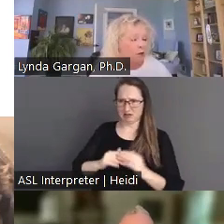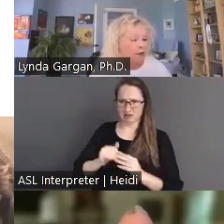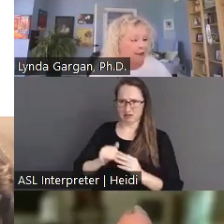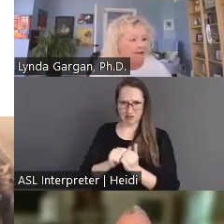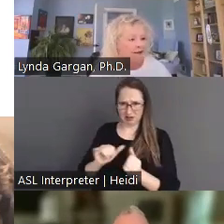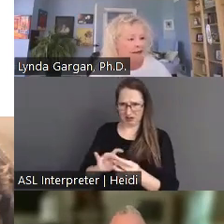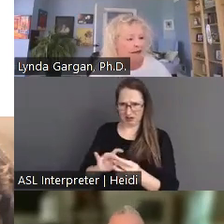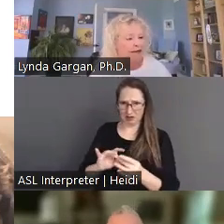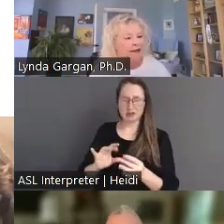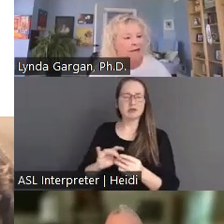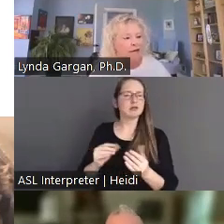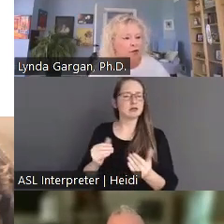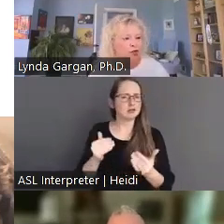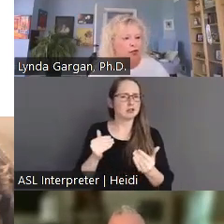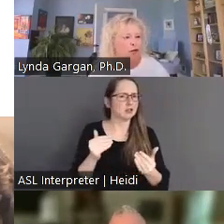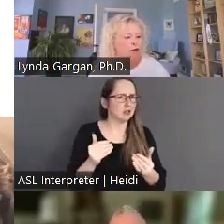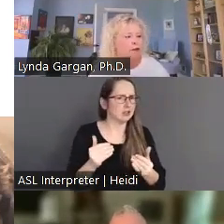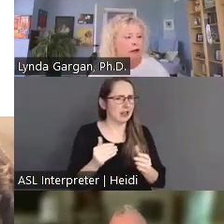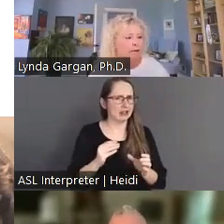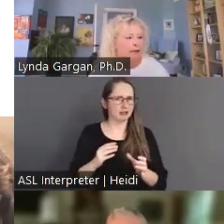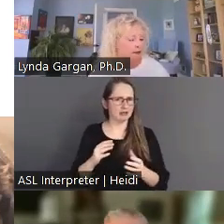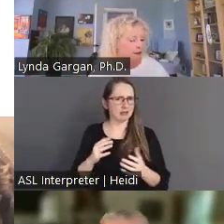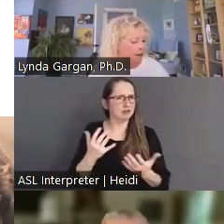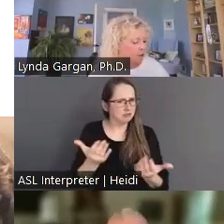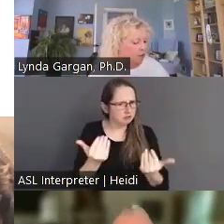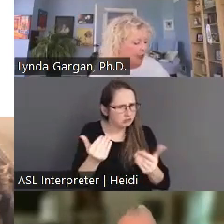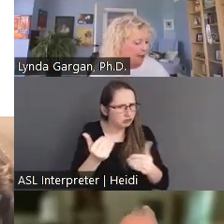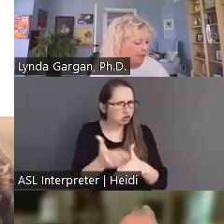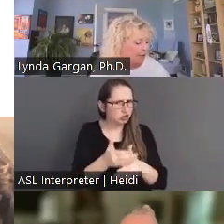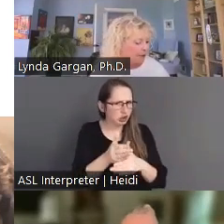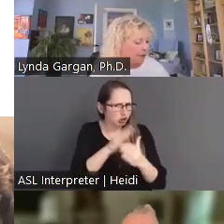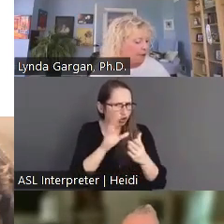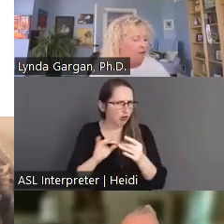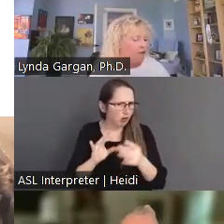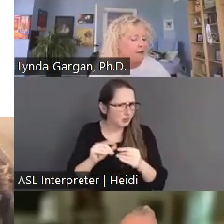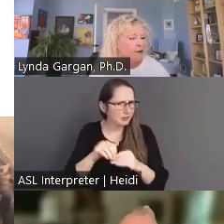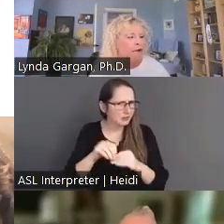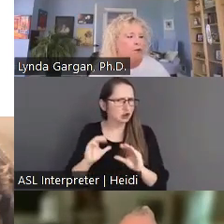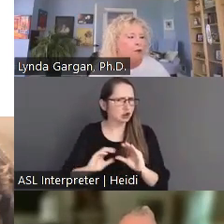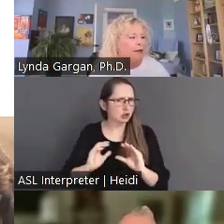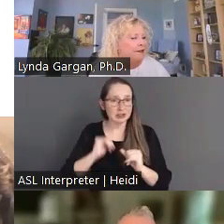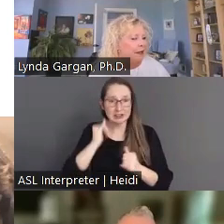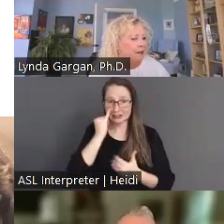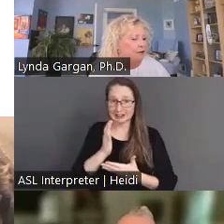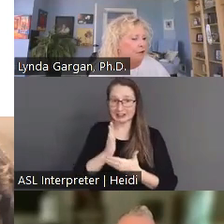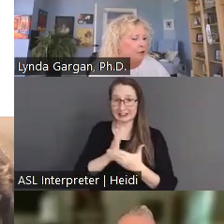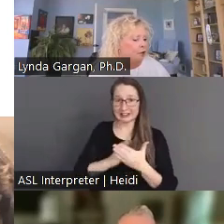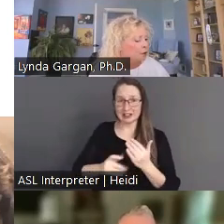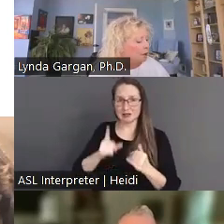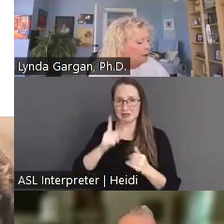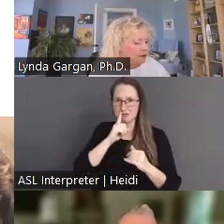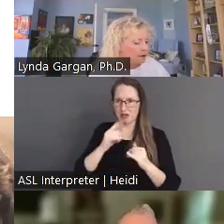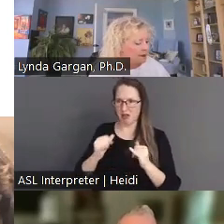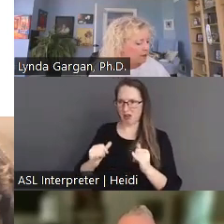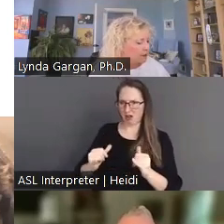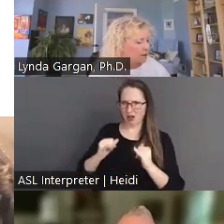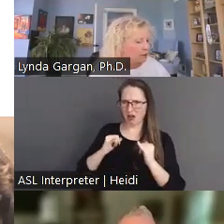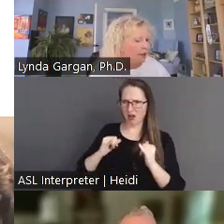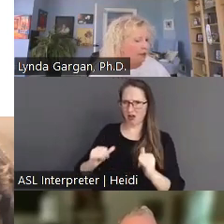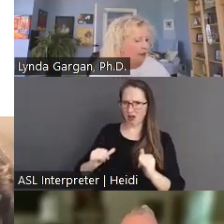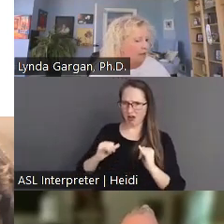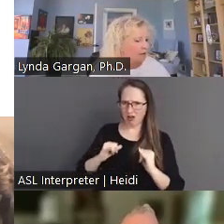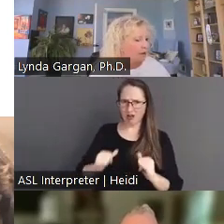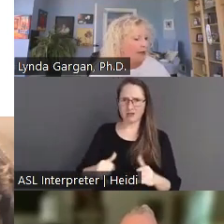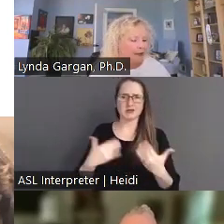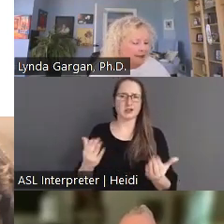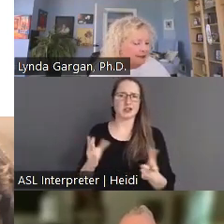suggest that you lean into that and that you share those comments in the chat. If some of it resonates for you, please give us a